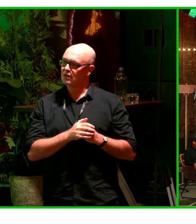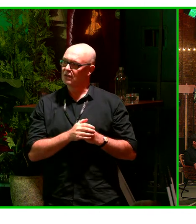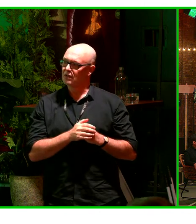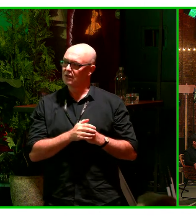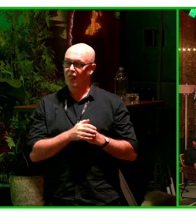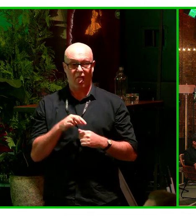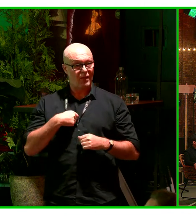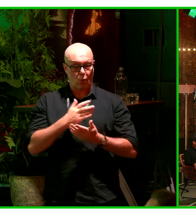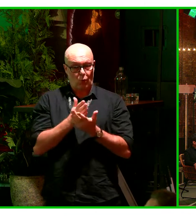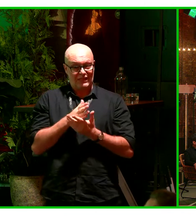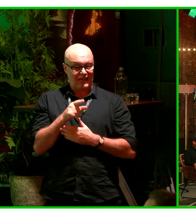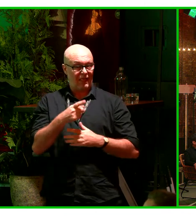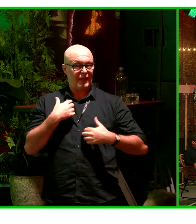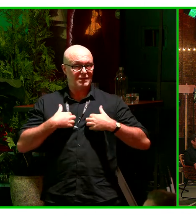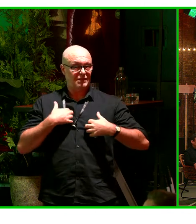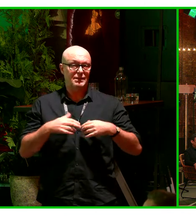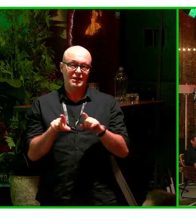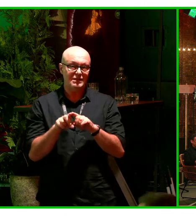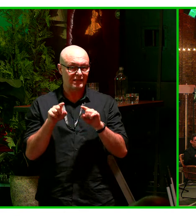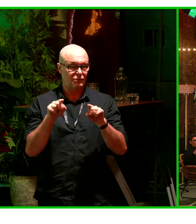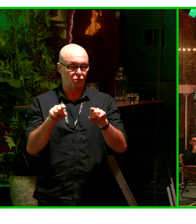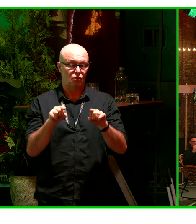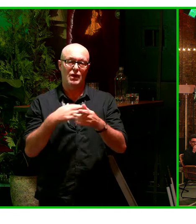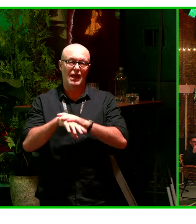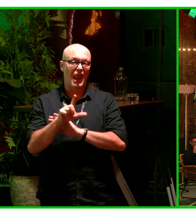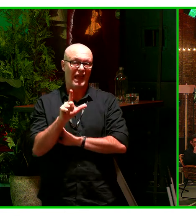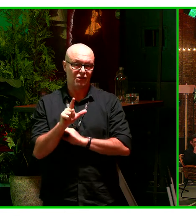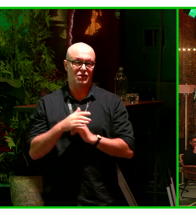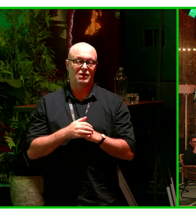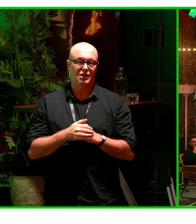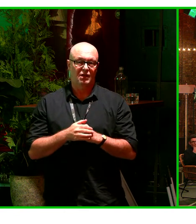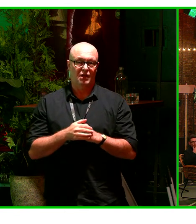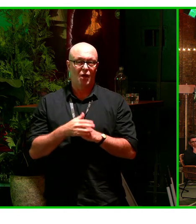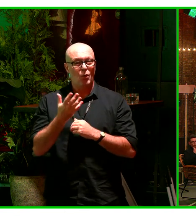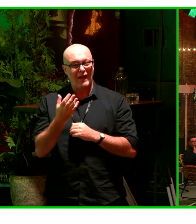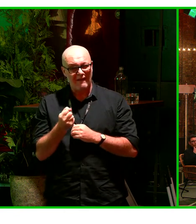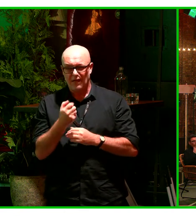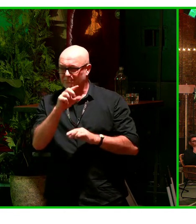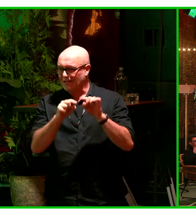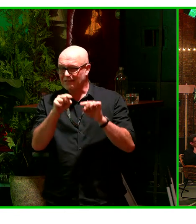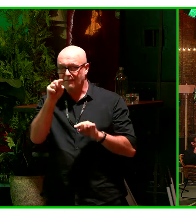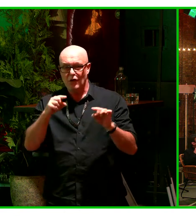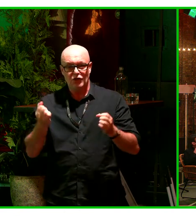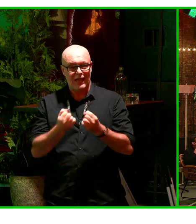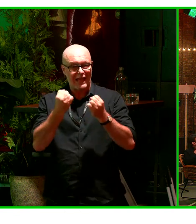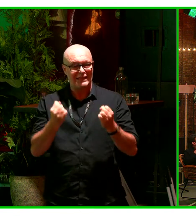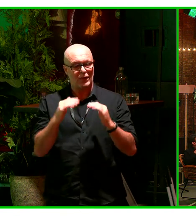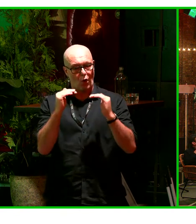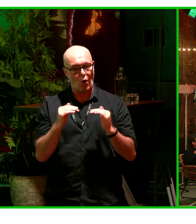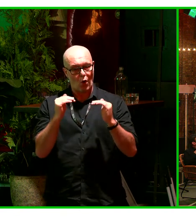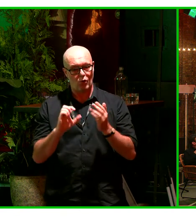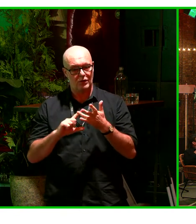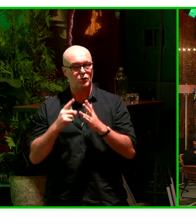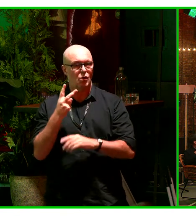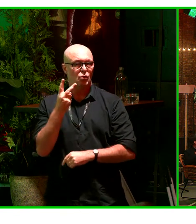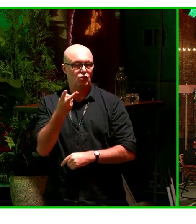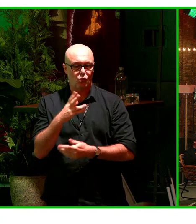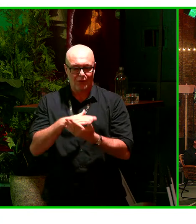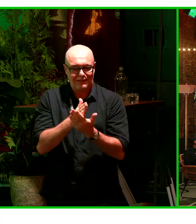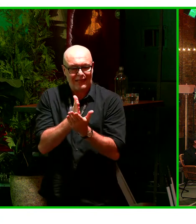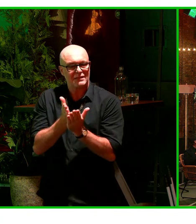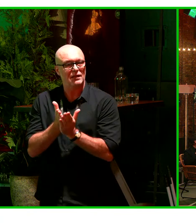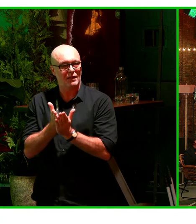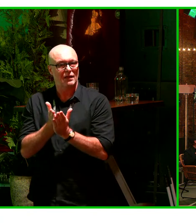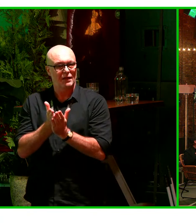we share that as well in Lancashire. And we've got a very diverse energy and low carbon sector with significant